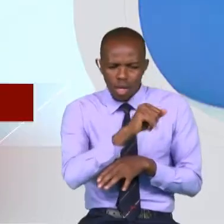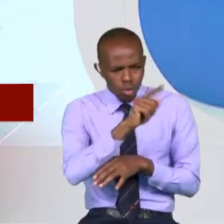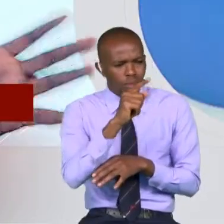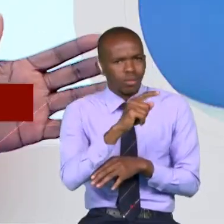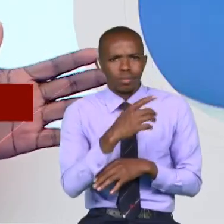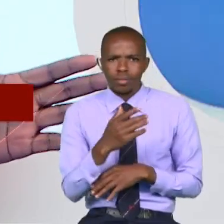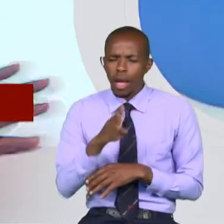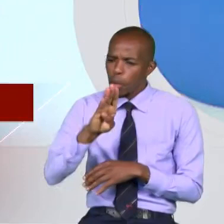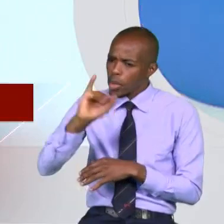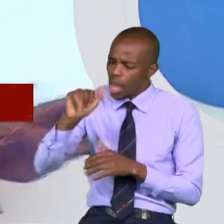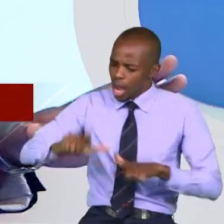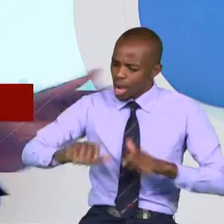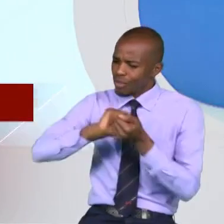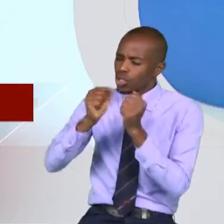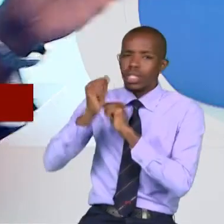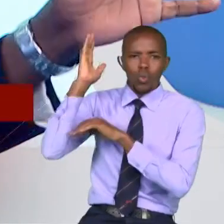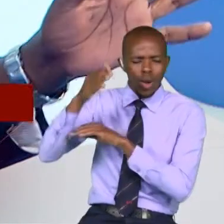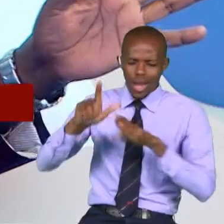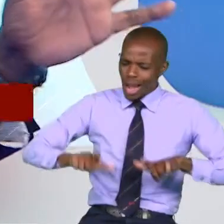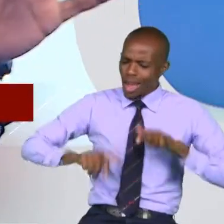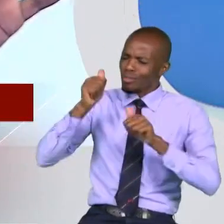BBI is going to change lives. And